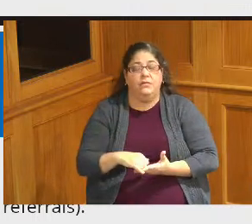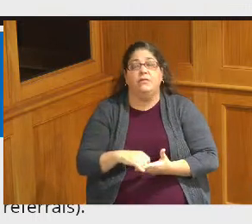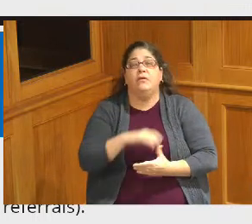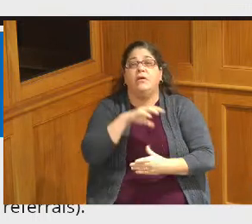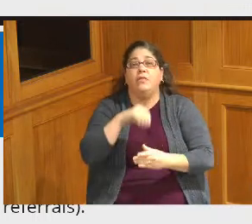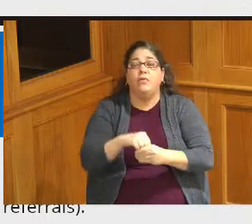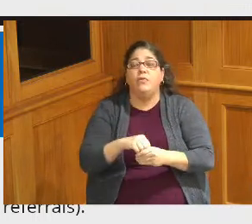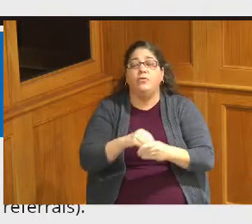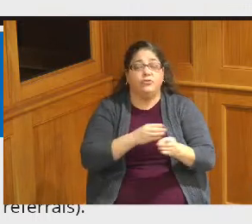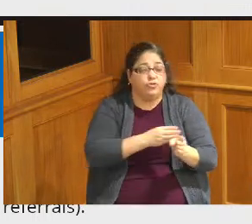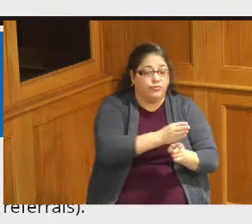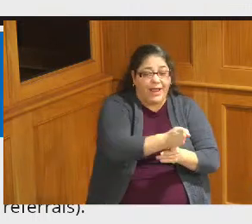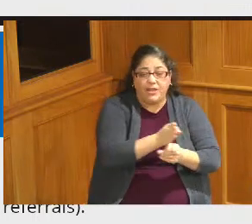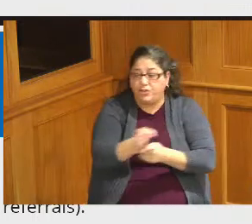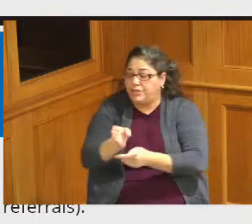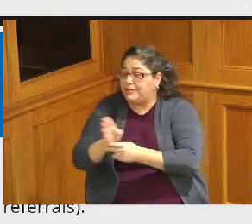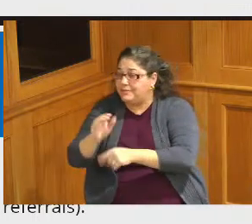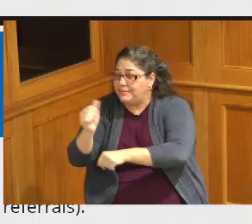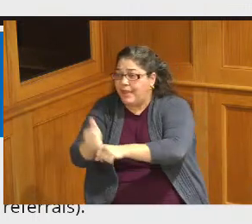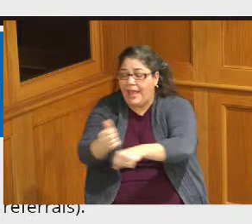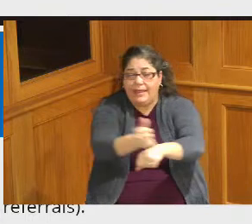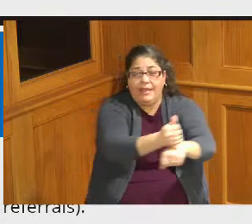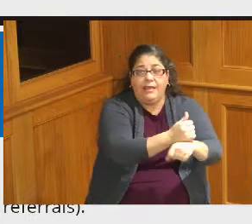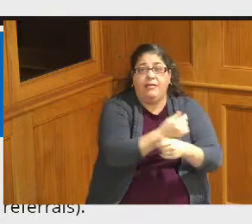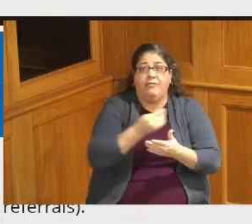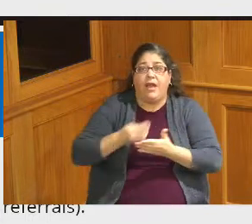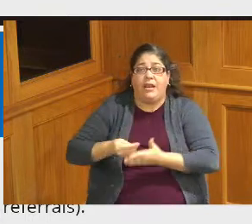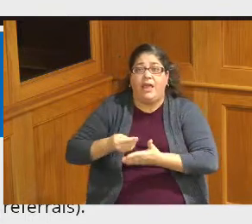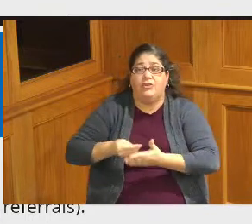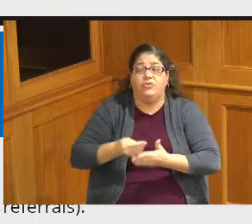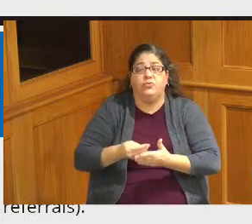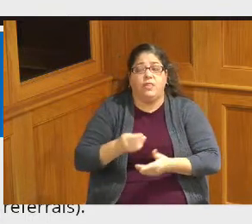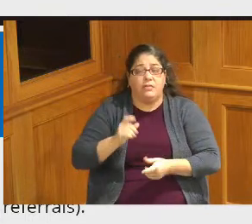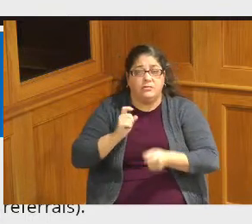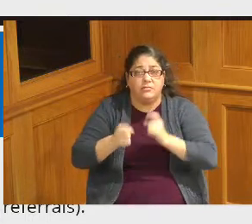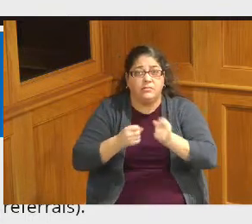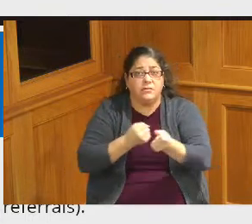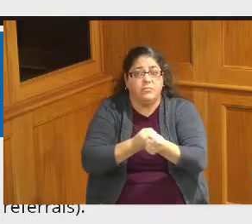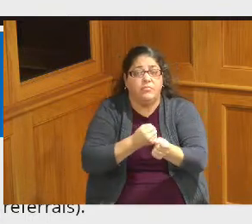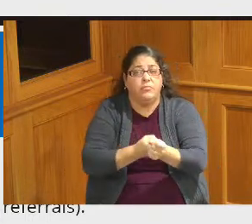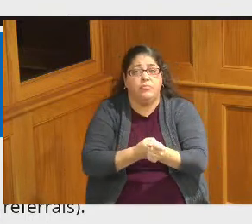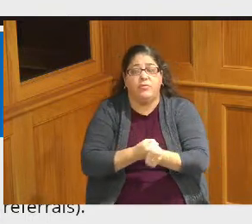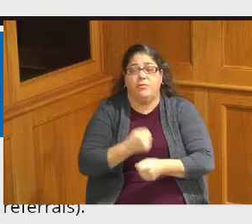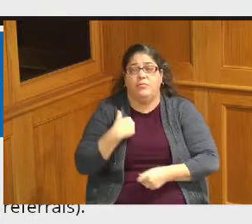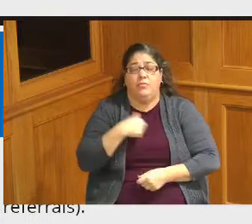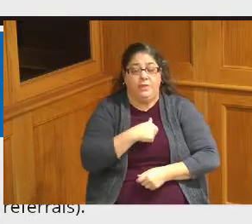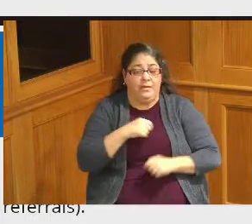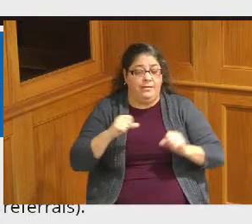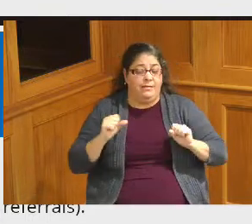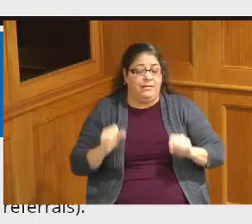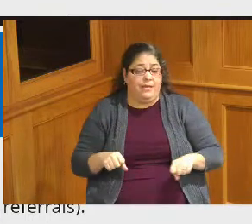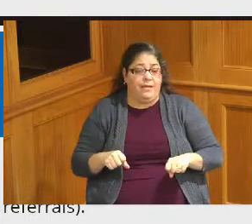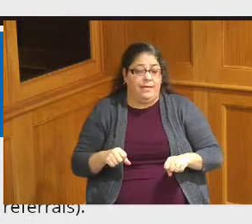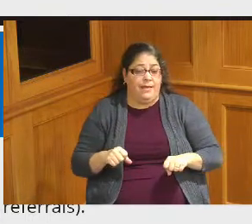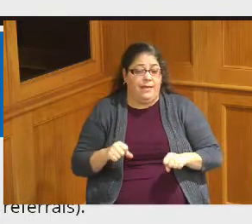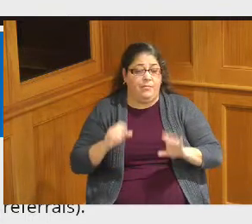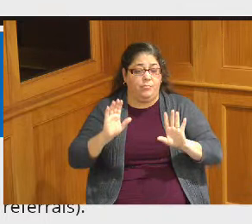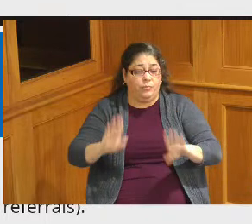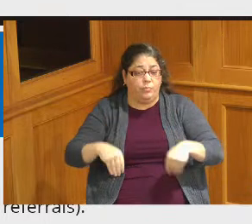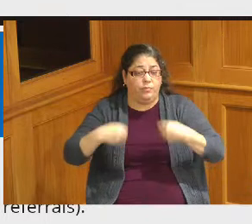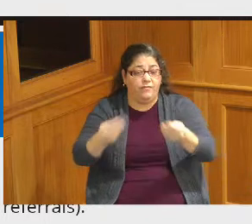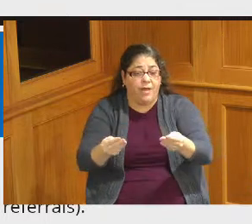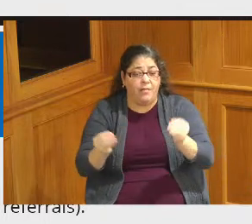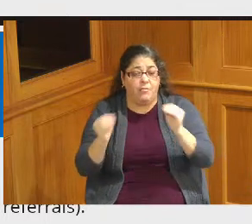direction setting, financials, funding, all of that. And if we can provide